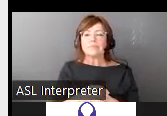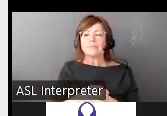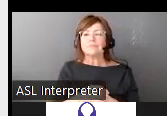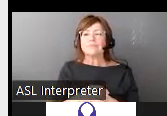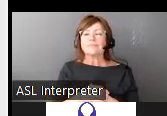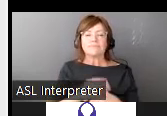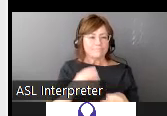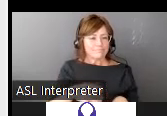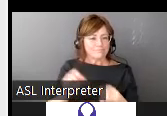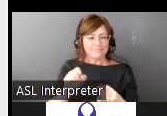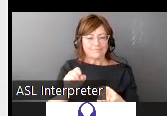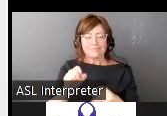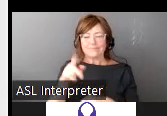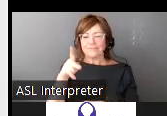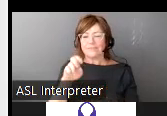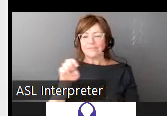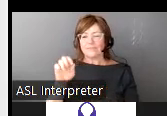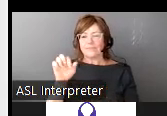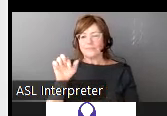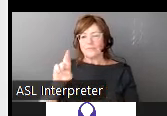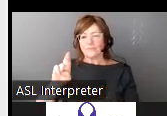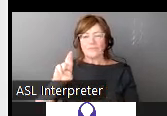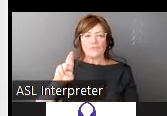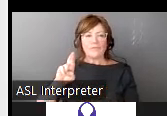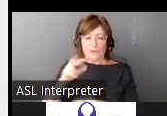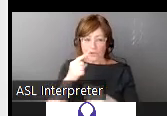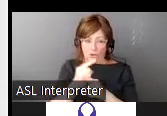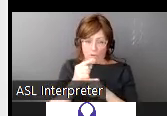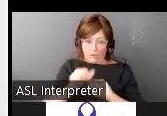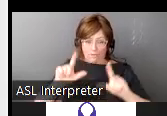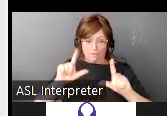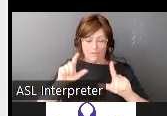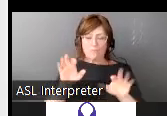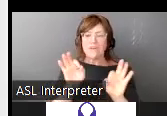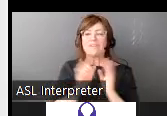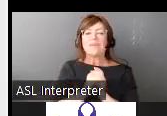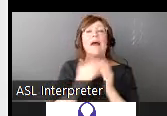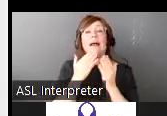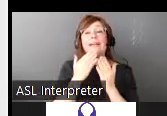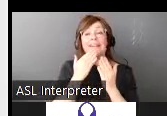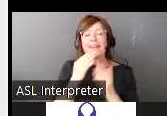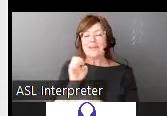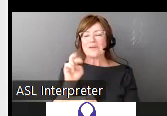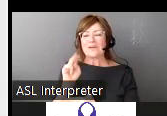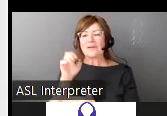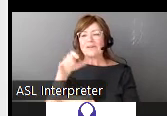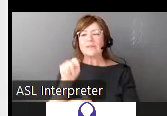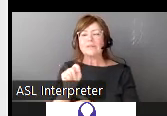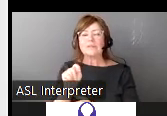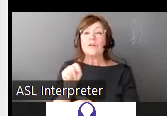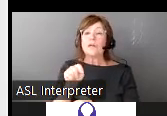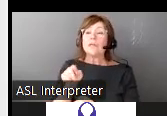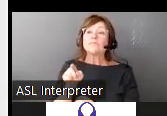Okay. Are we on the right screen? Okay, perfect. Thank you, Ernest. Okay, so as Ernest